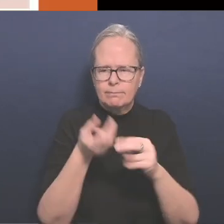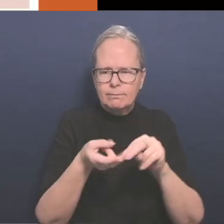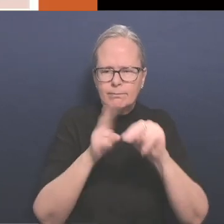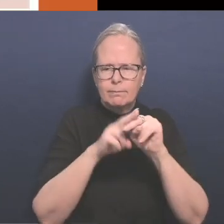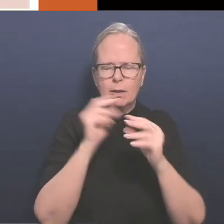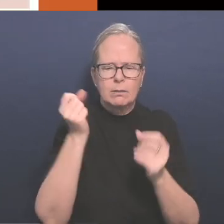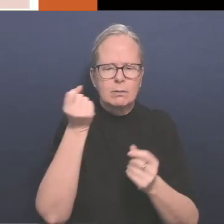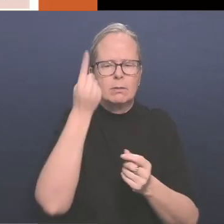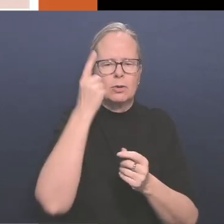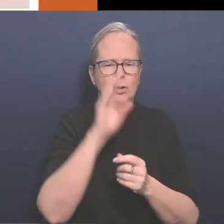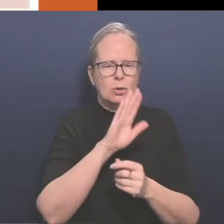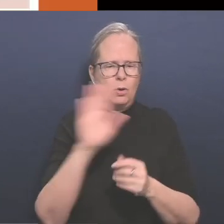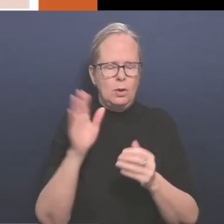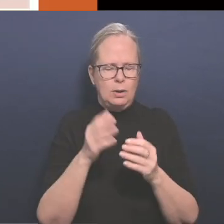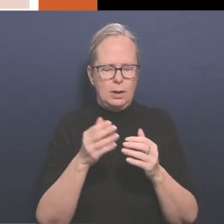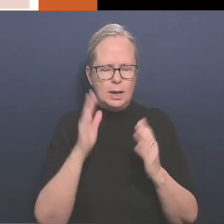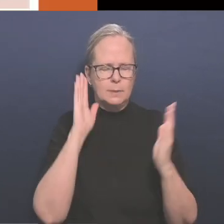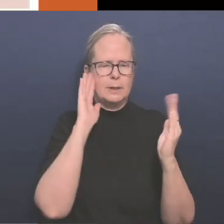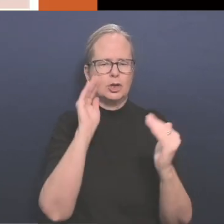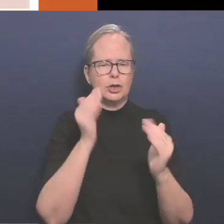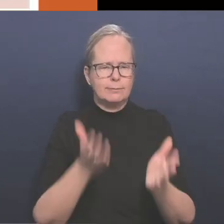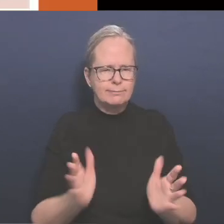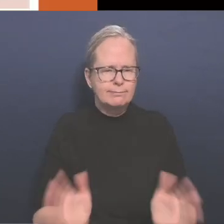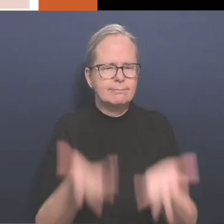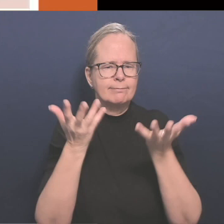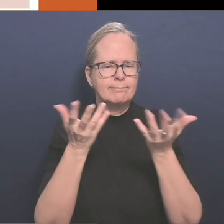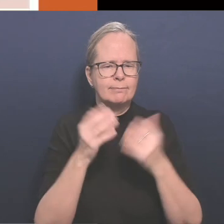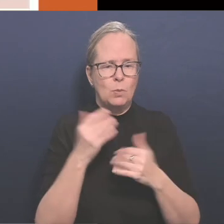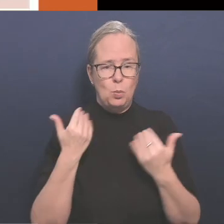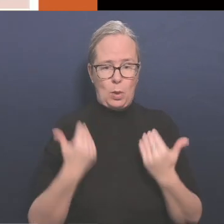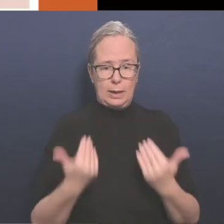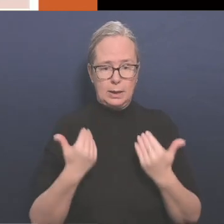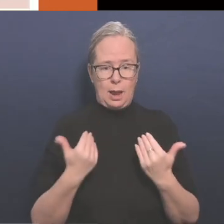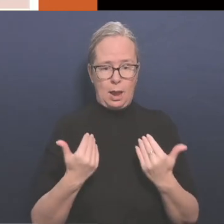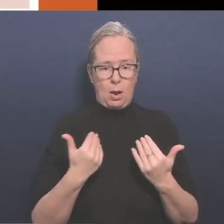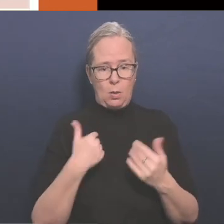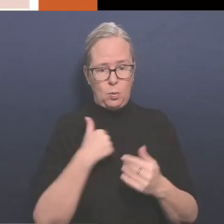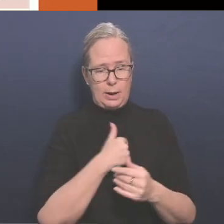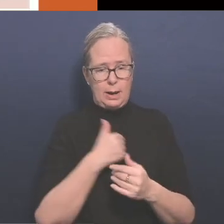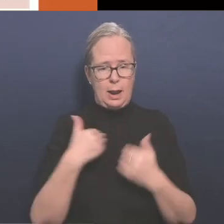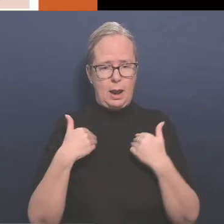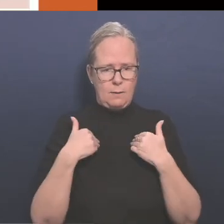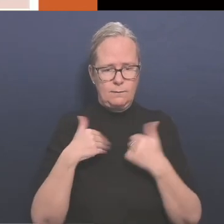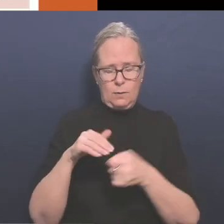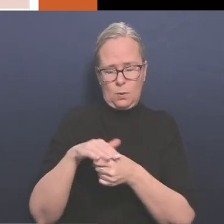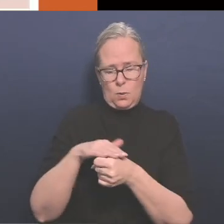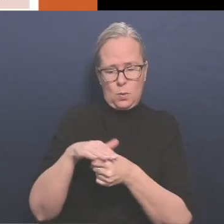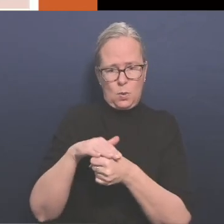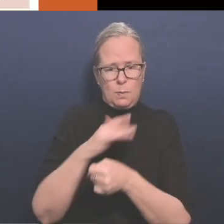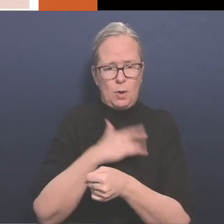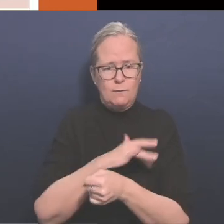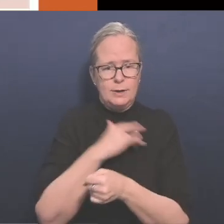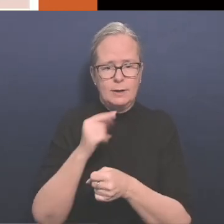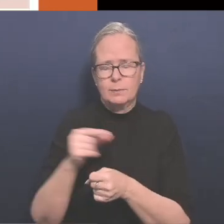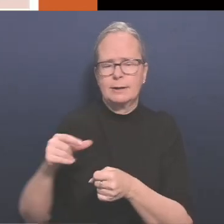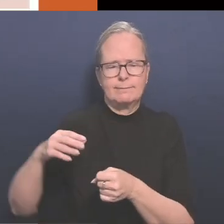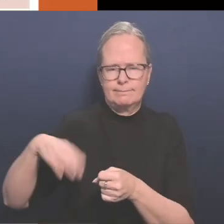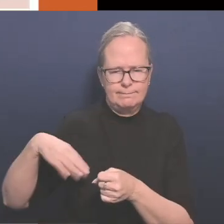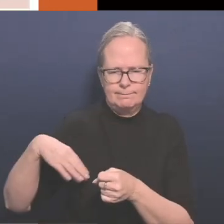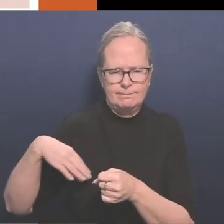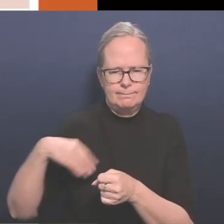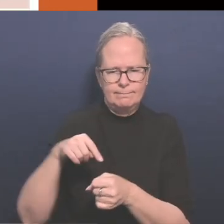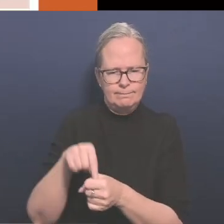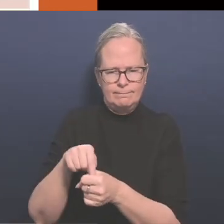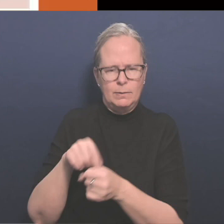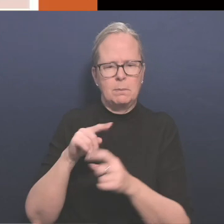customized view for the person filling out the questionnaire, more customized listing of benefits specific to their situation.